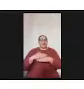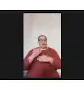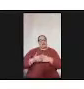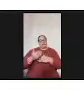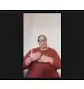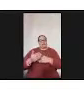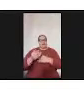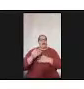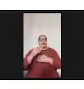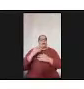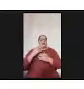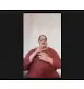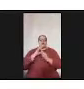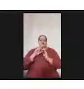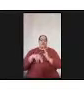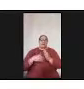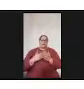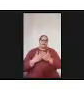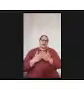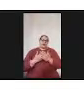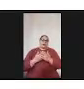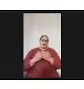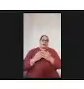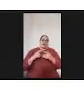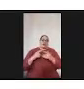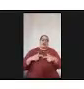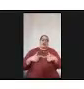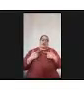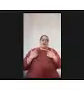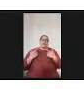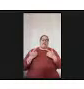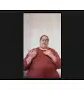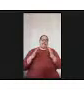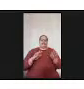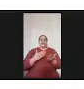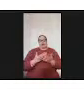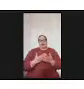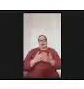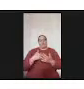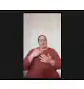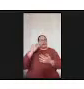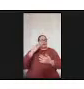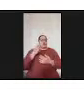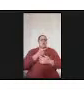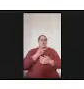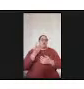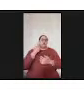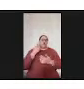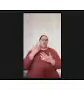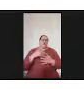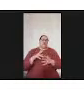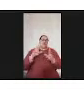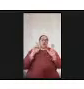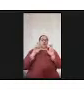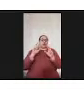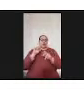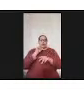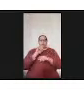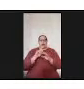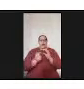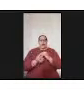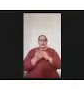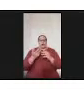even result into loss of life. I think we all have seen this issue that had happened